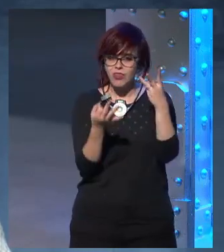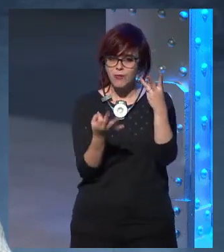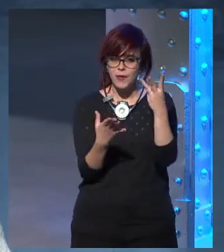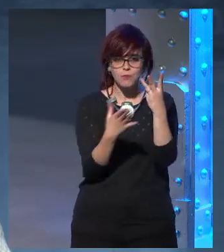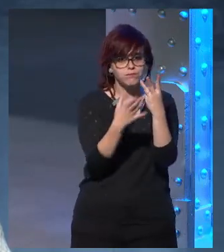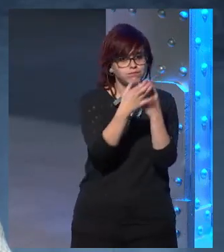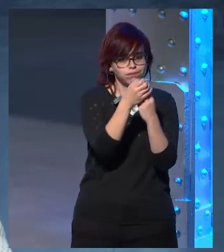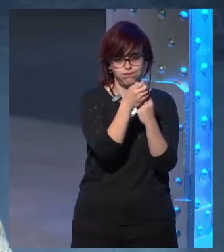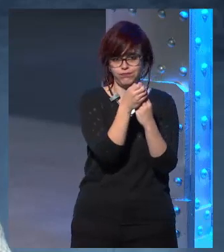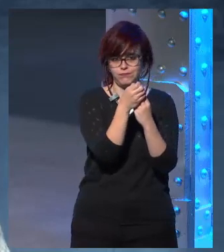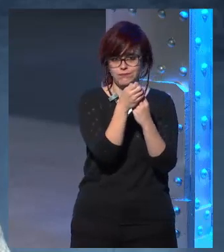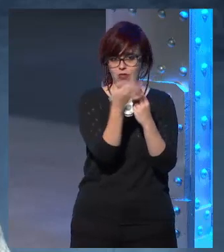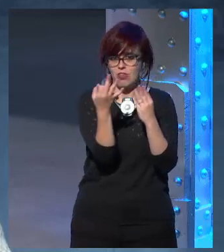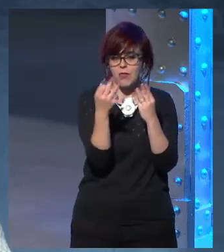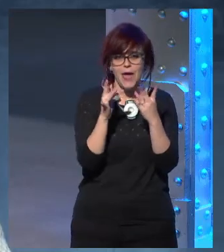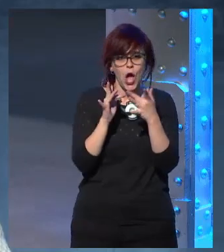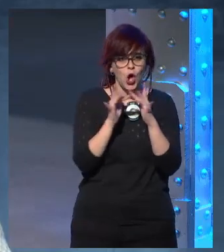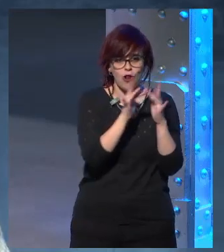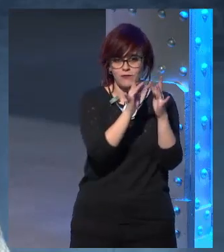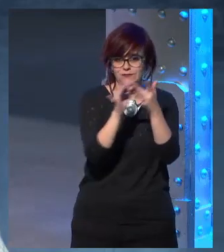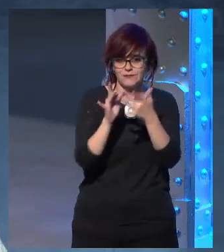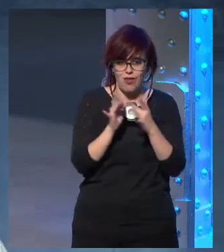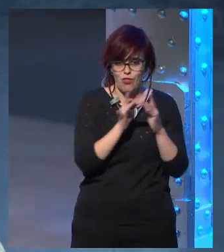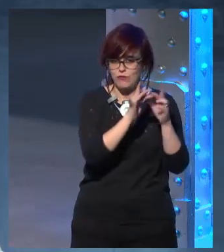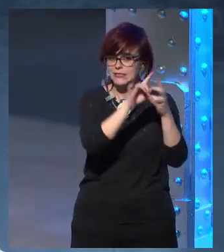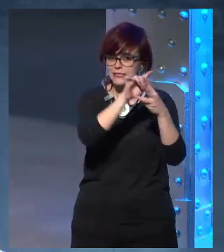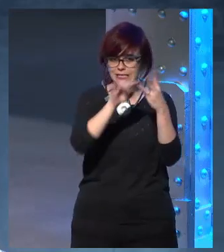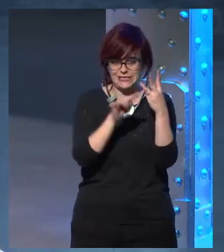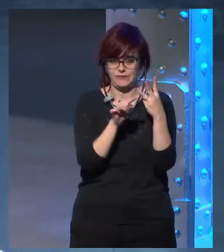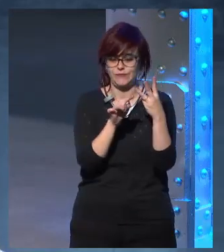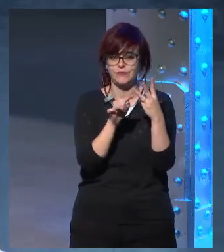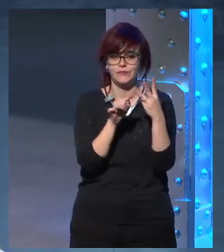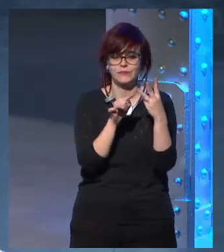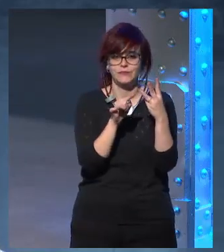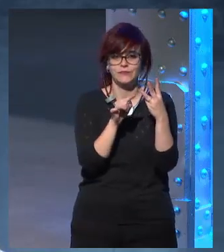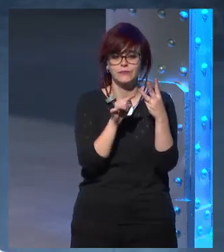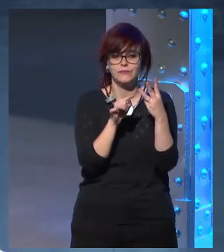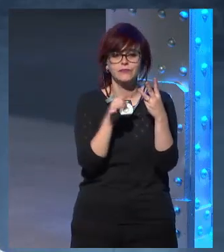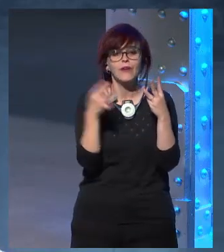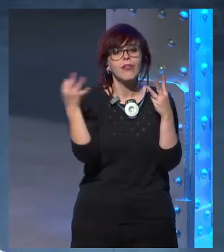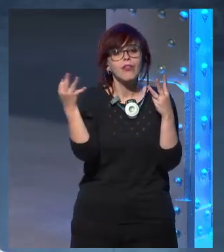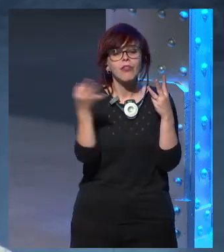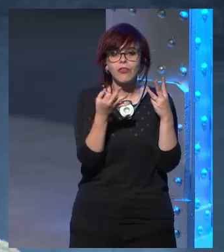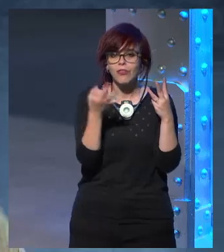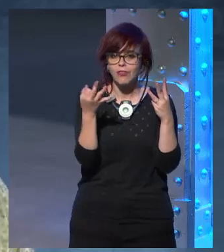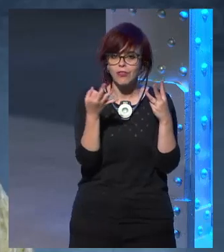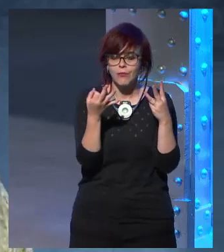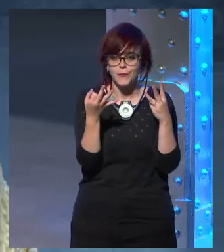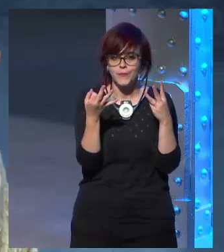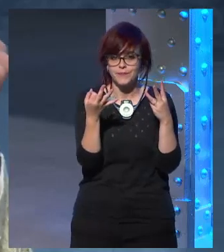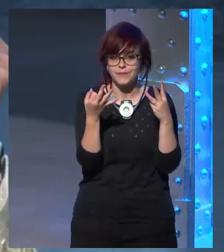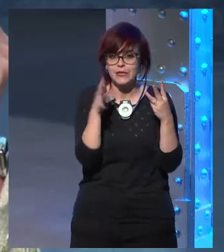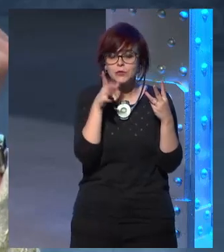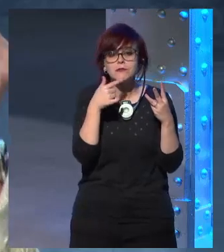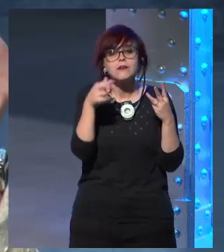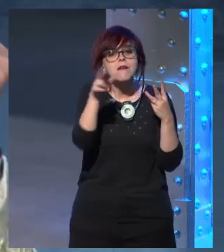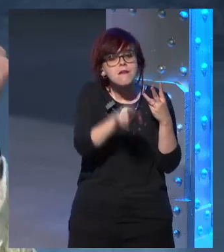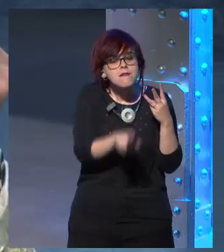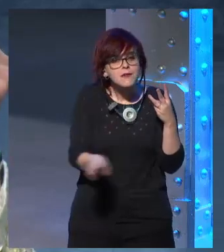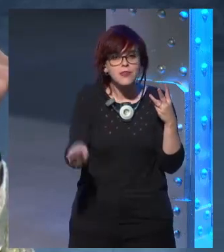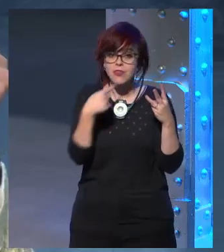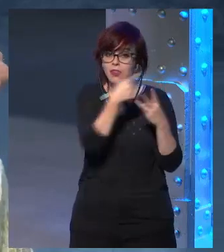learning experiences. And three things have to be connected for the learner, and this is what we mean by connected learning. It's when the thing that